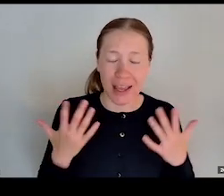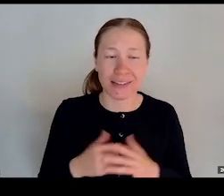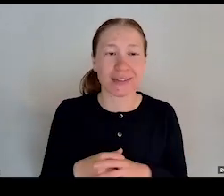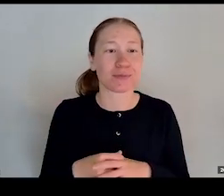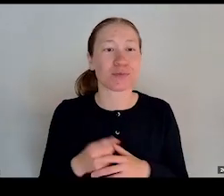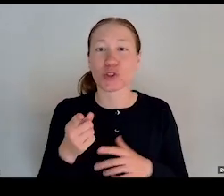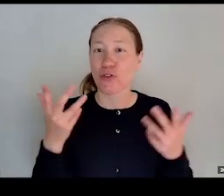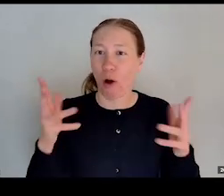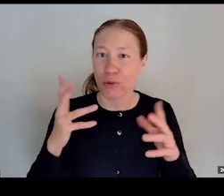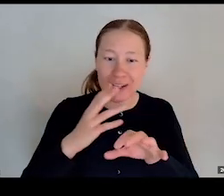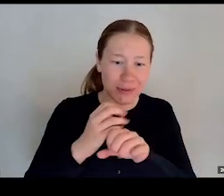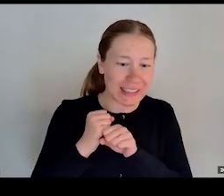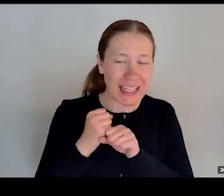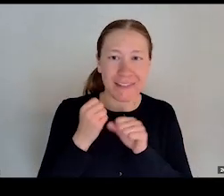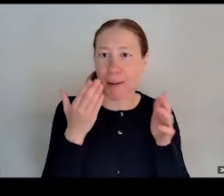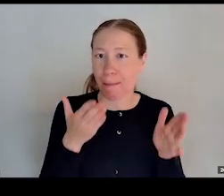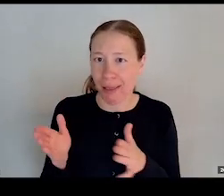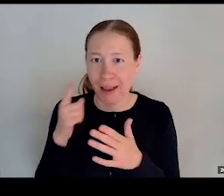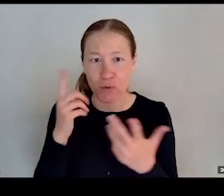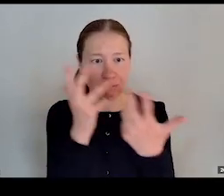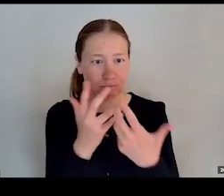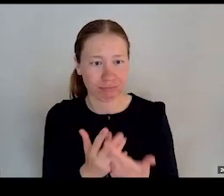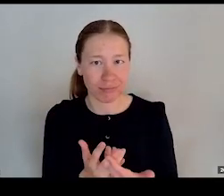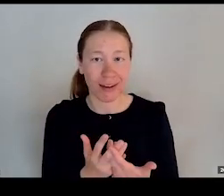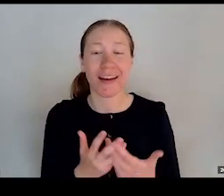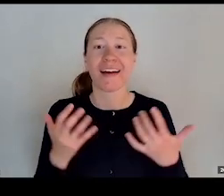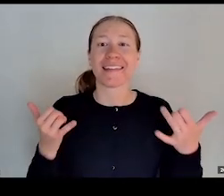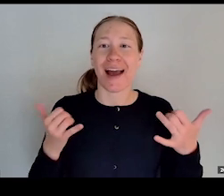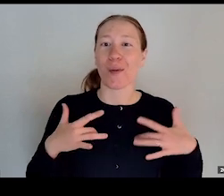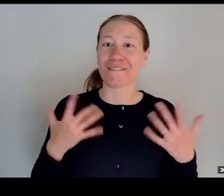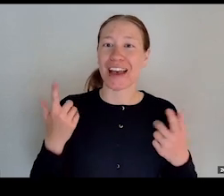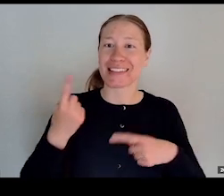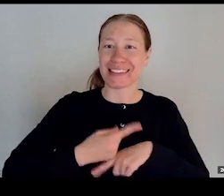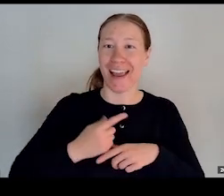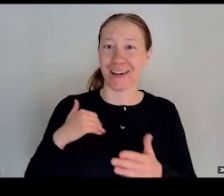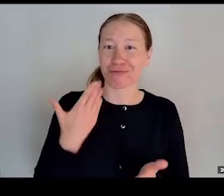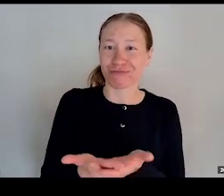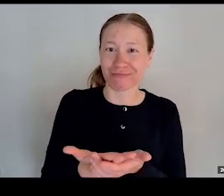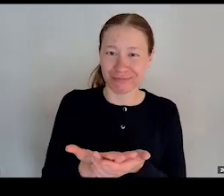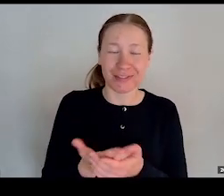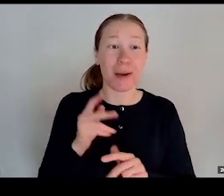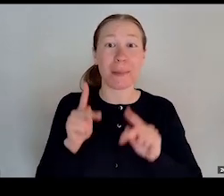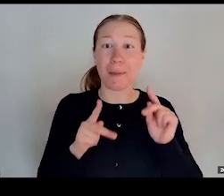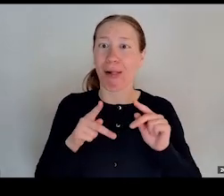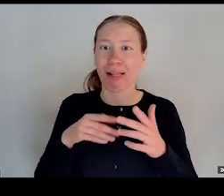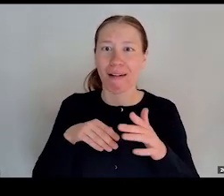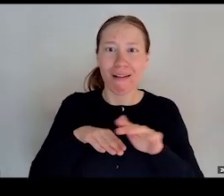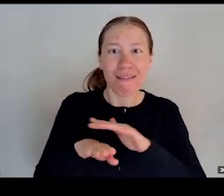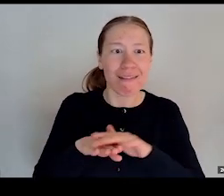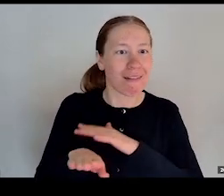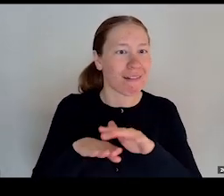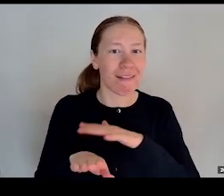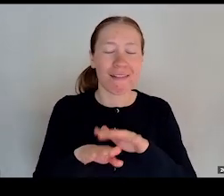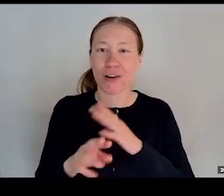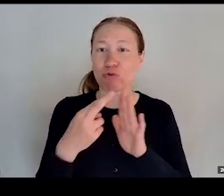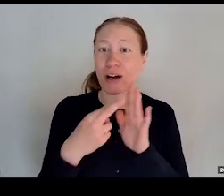and planned for accommodations. So now it's the day of the event. People are getting ready at registration. We want to make sure that there are some